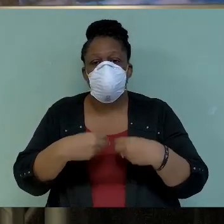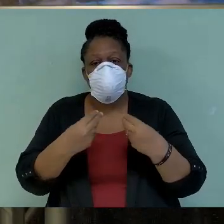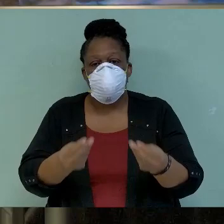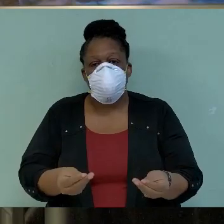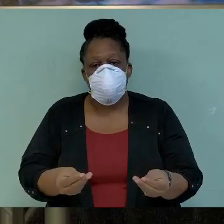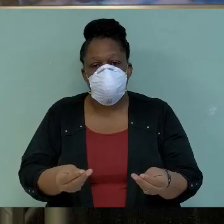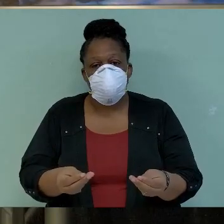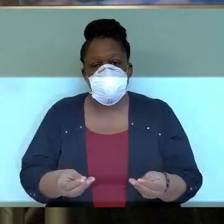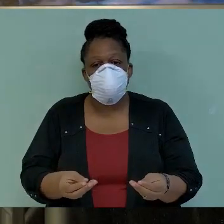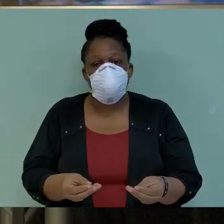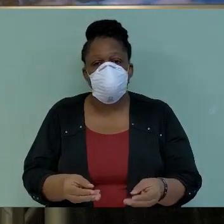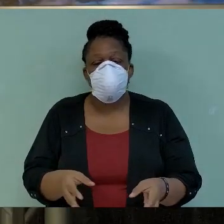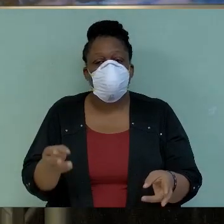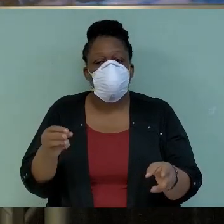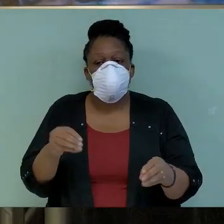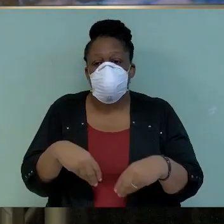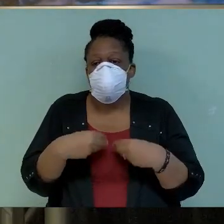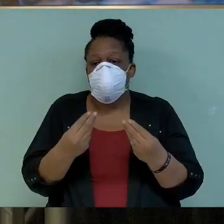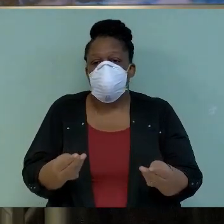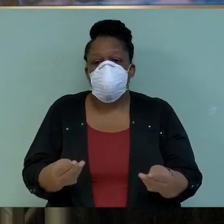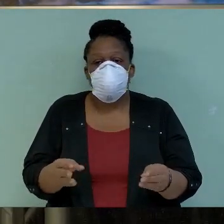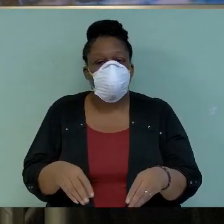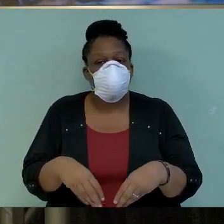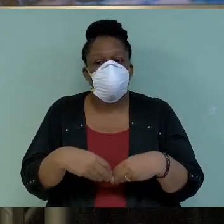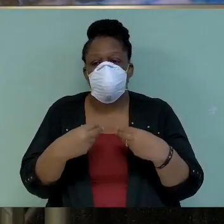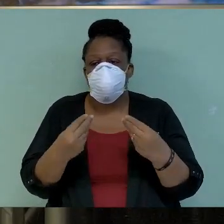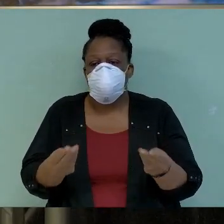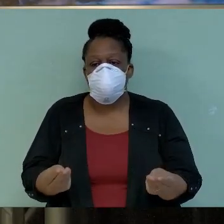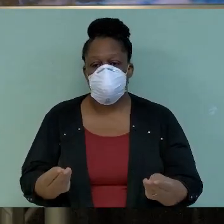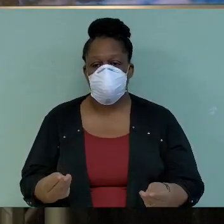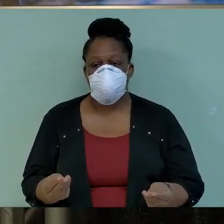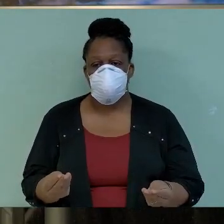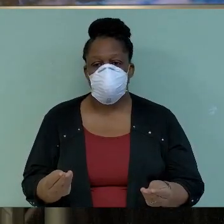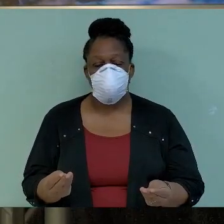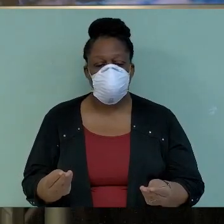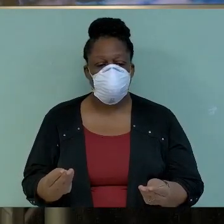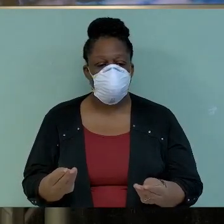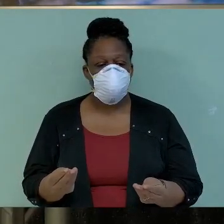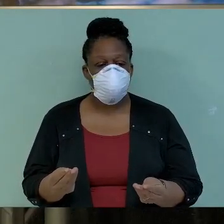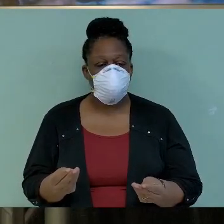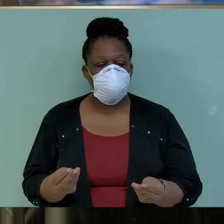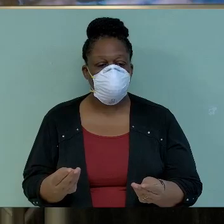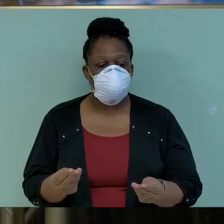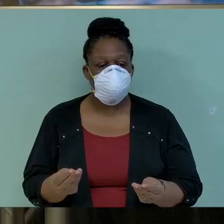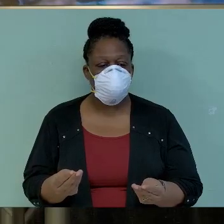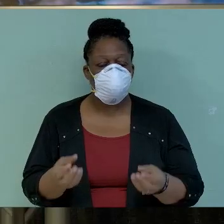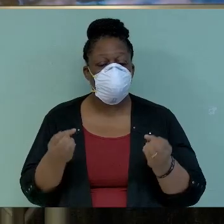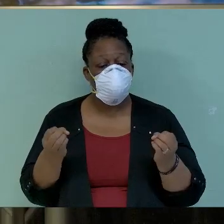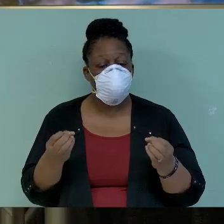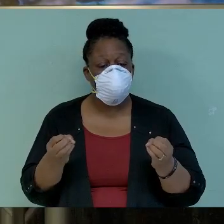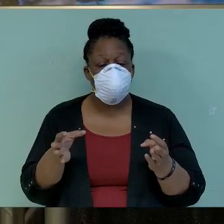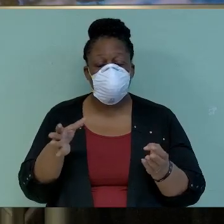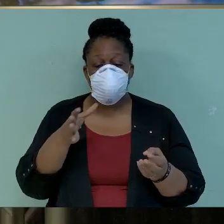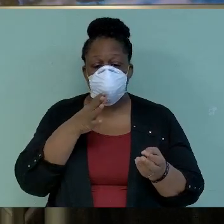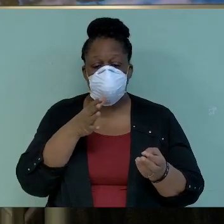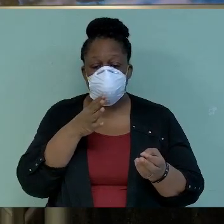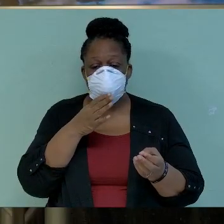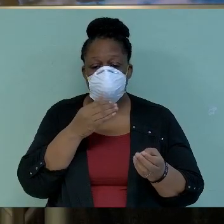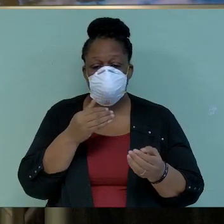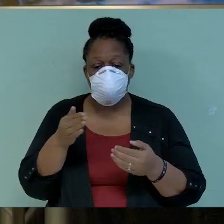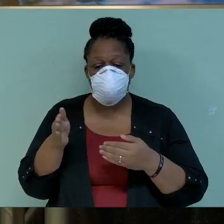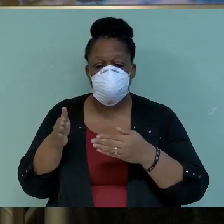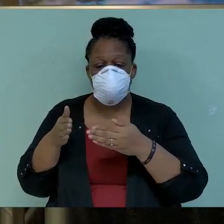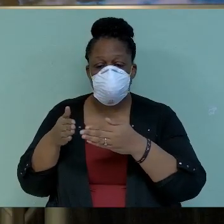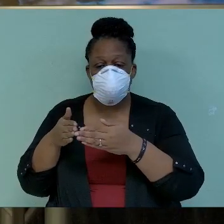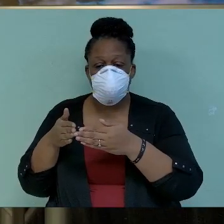themselves, even when giving is sacrificial. Most of our mothers were the cornerstone